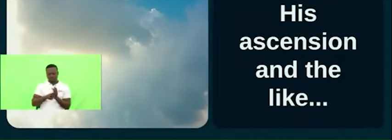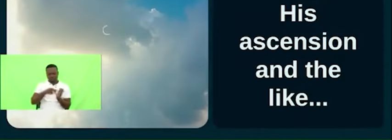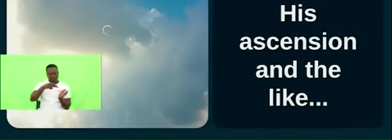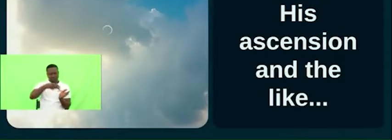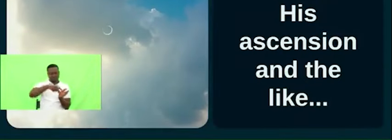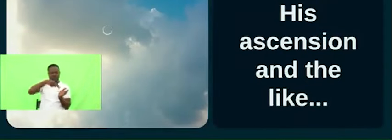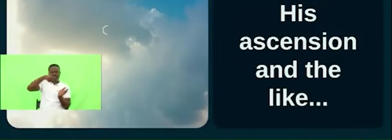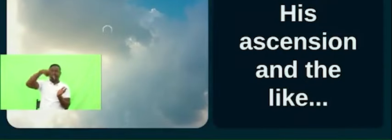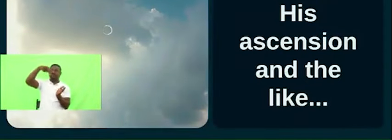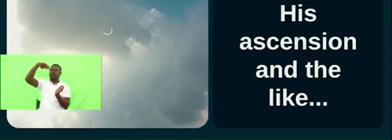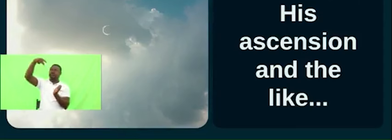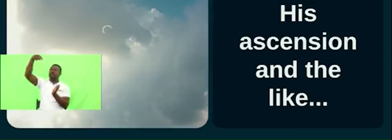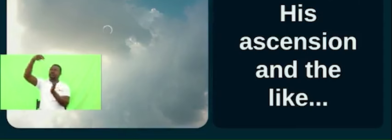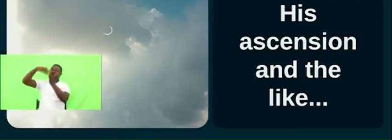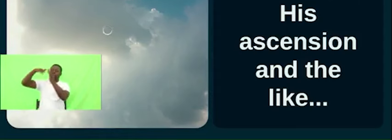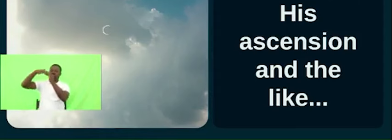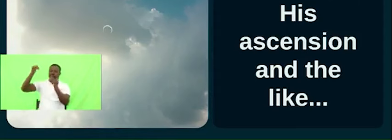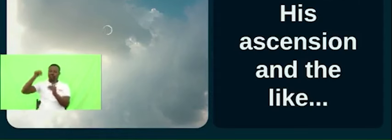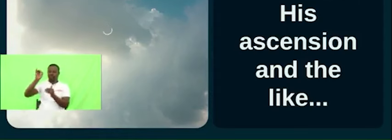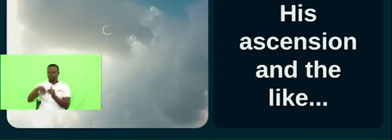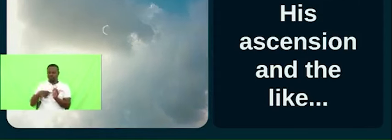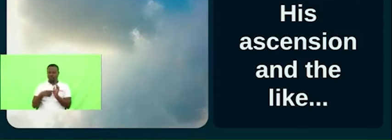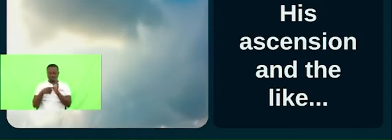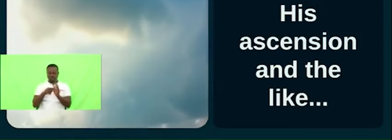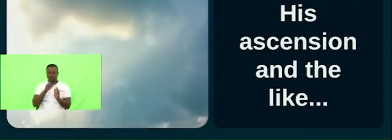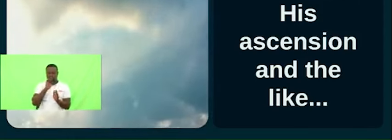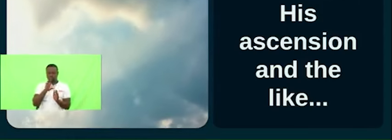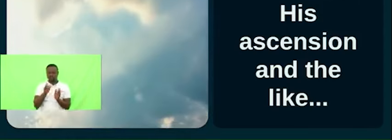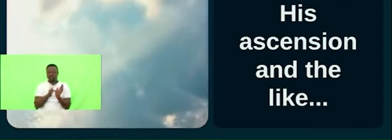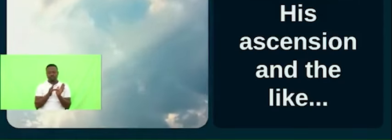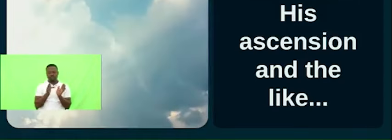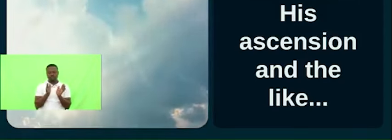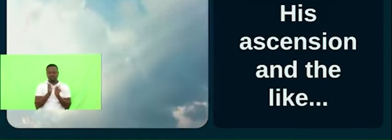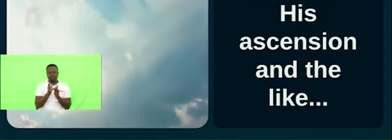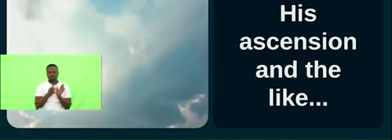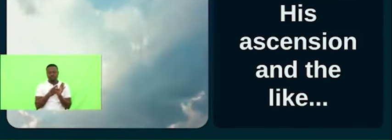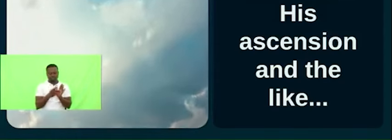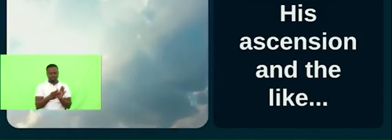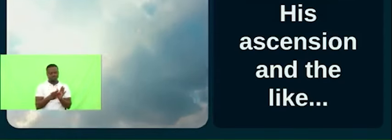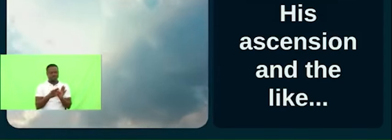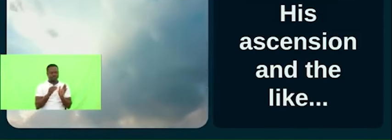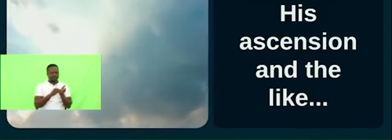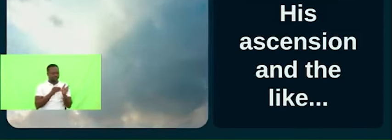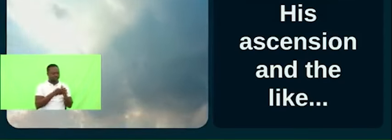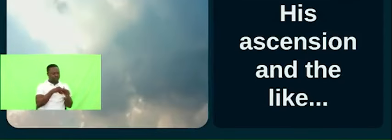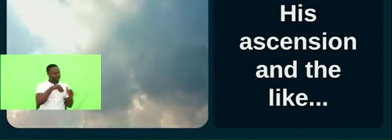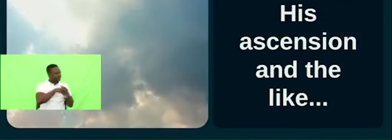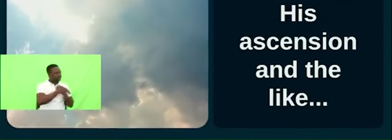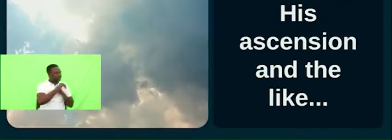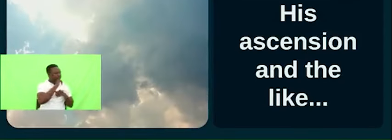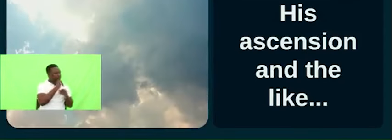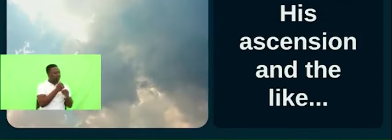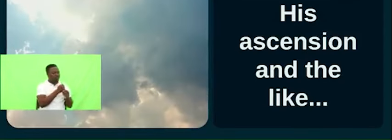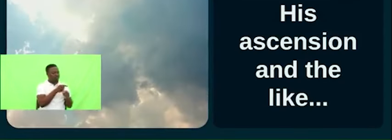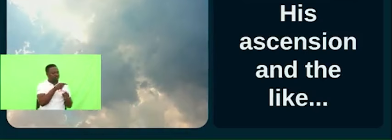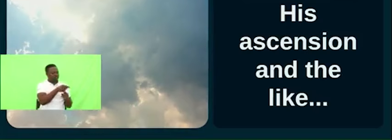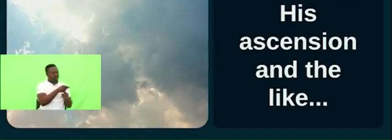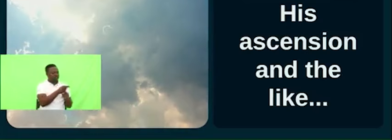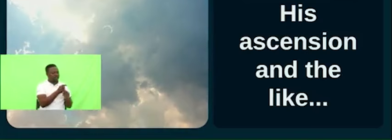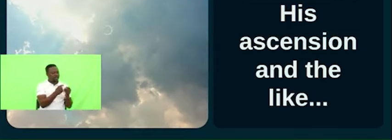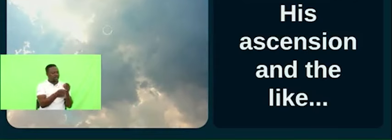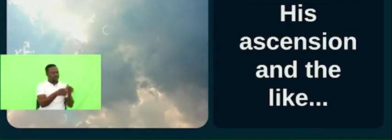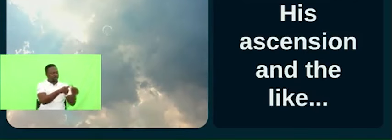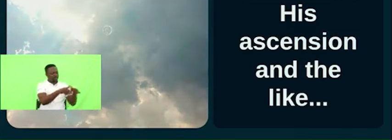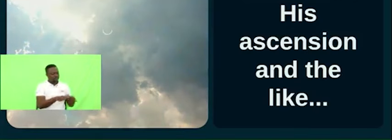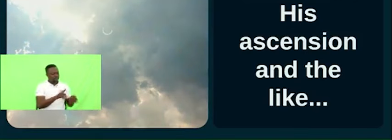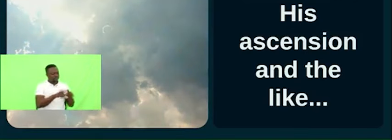heaven is also a proof that he is not in the grave, but he is risen.